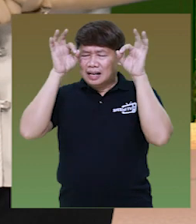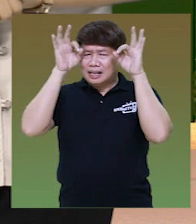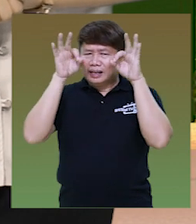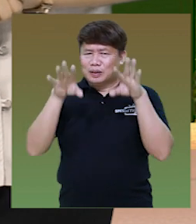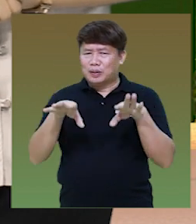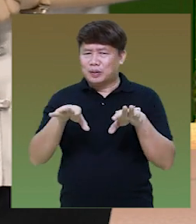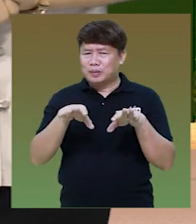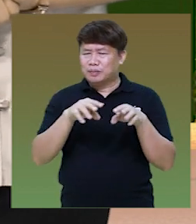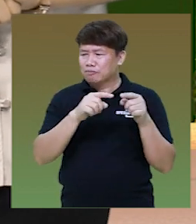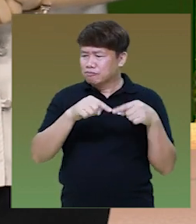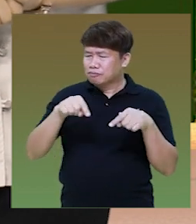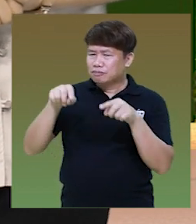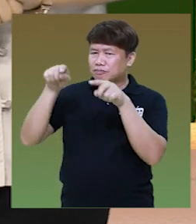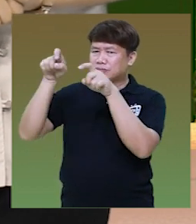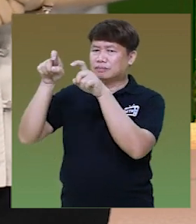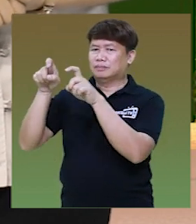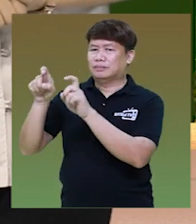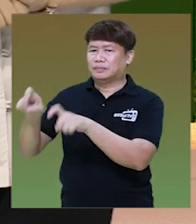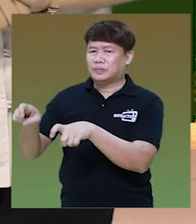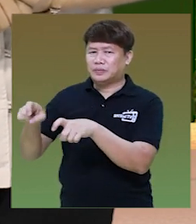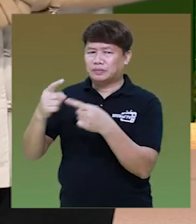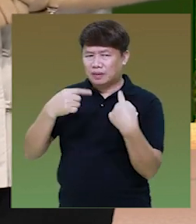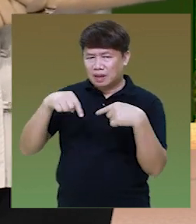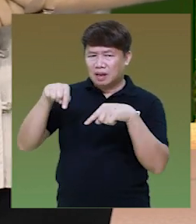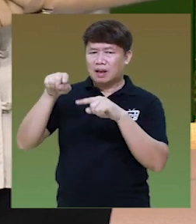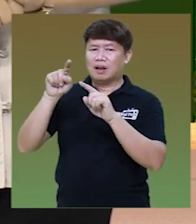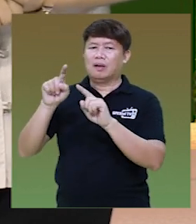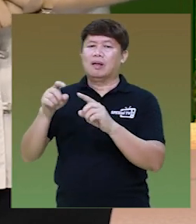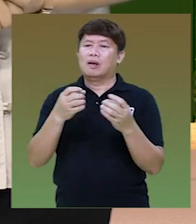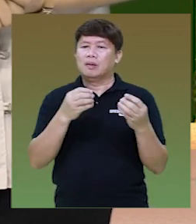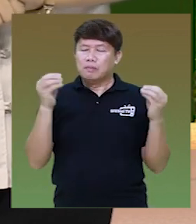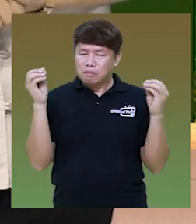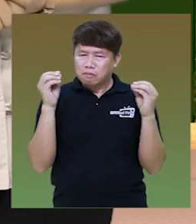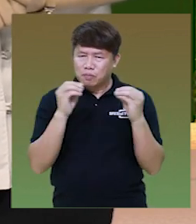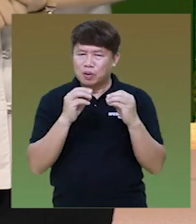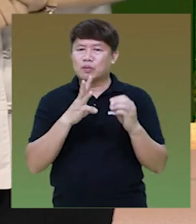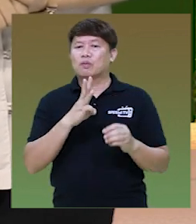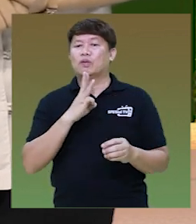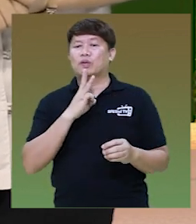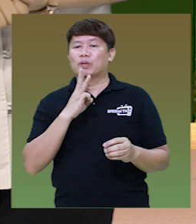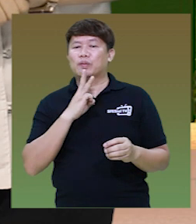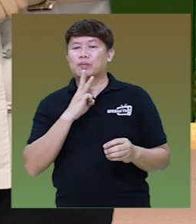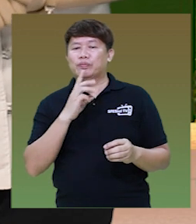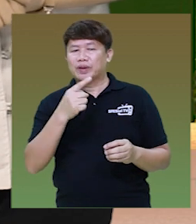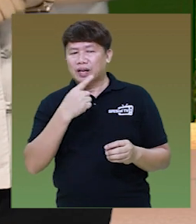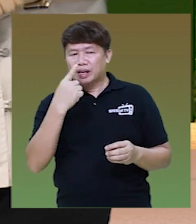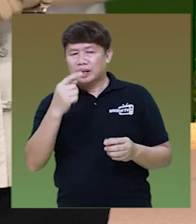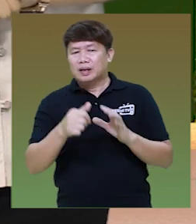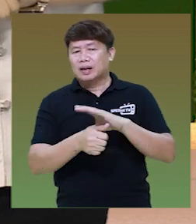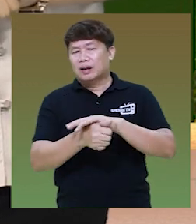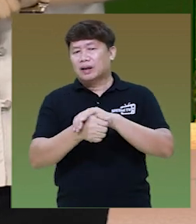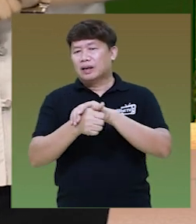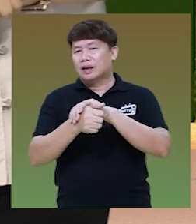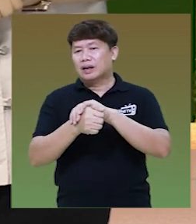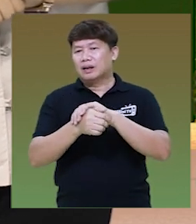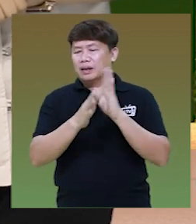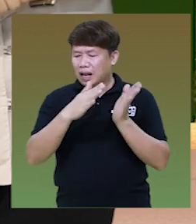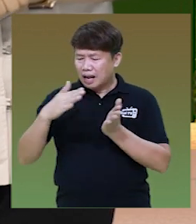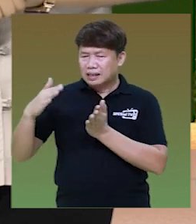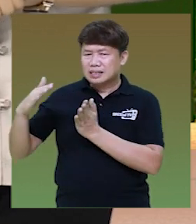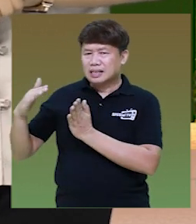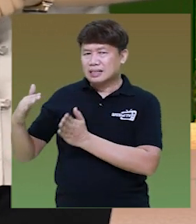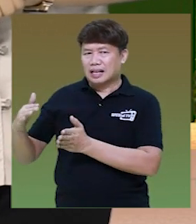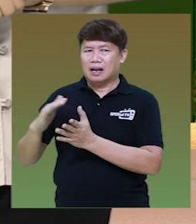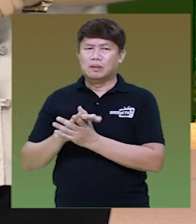decided to move. They would go where there was more water. They told the turtle they